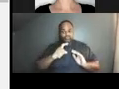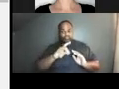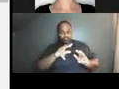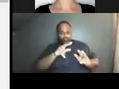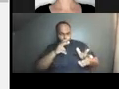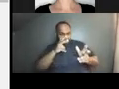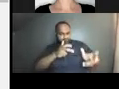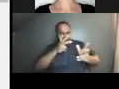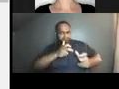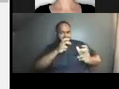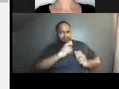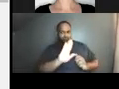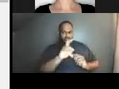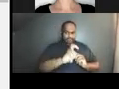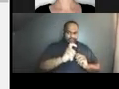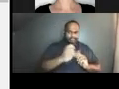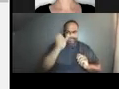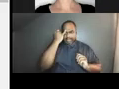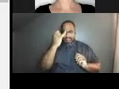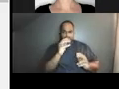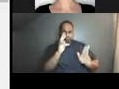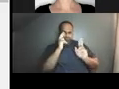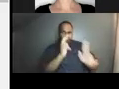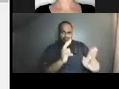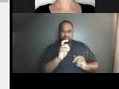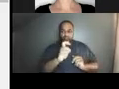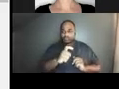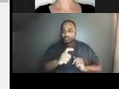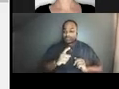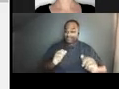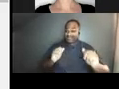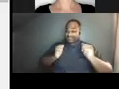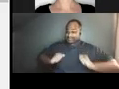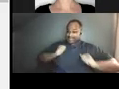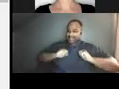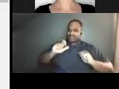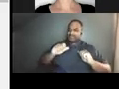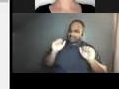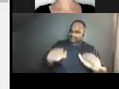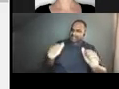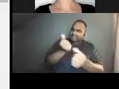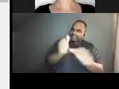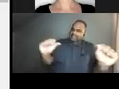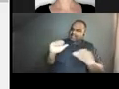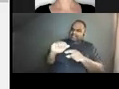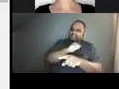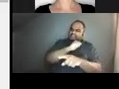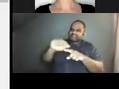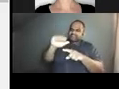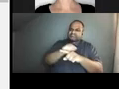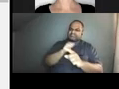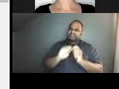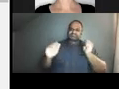needs and ideas. Children can practice the plays everywhere, including outdoors. There should be more free theaters that will